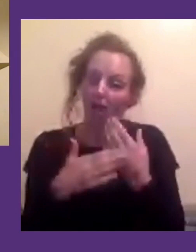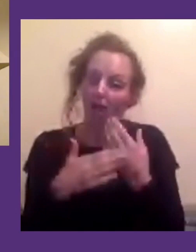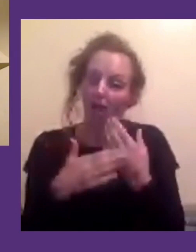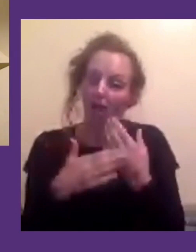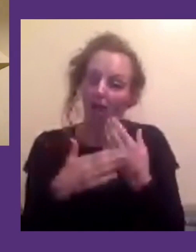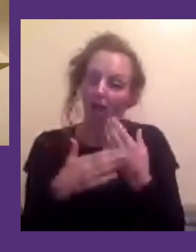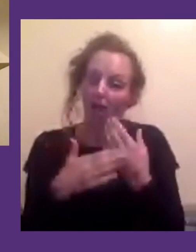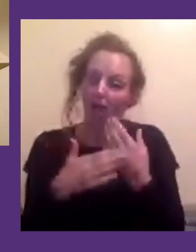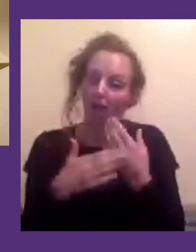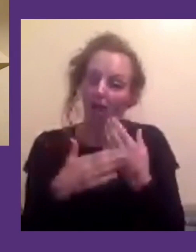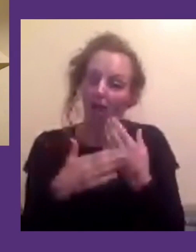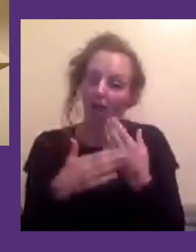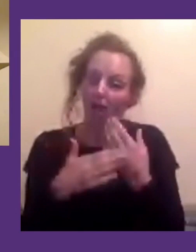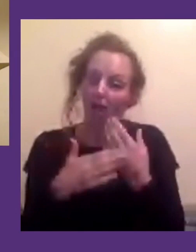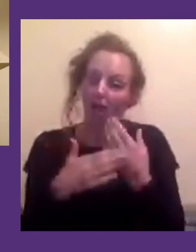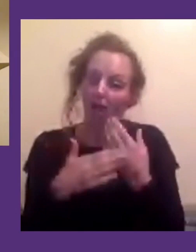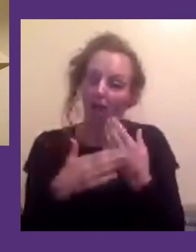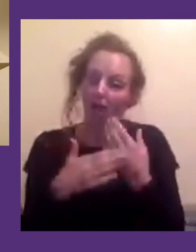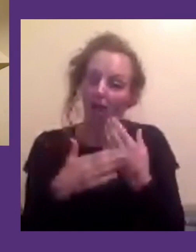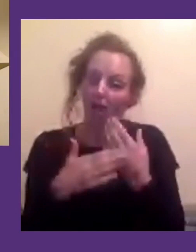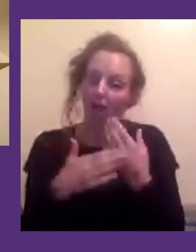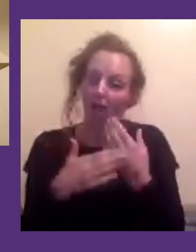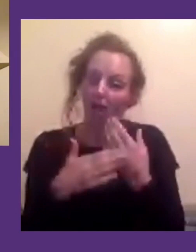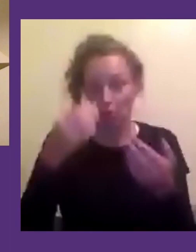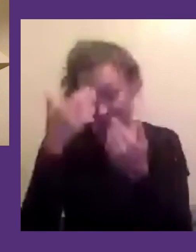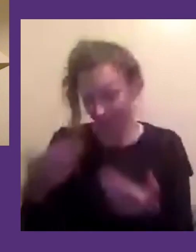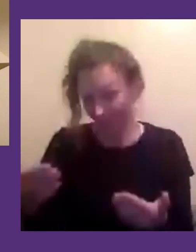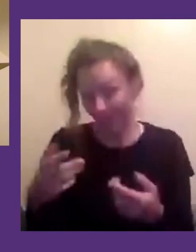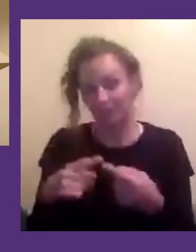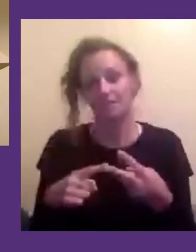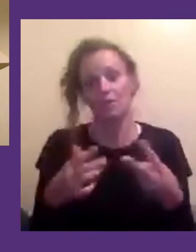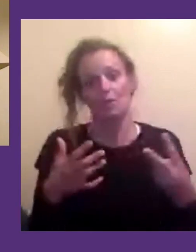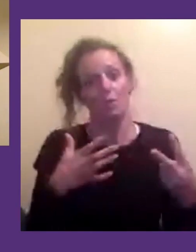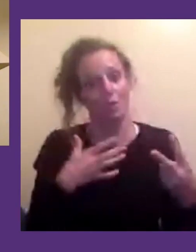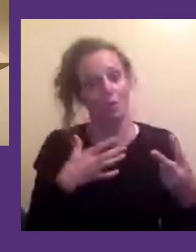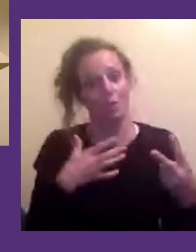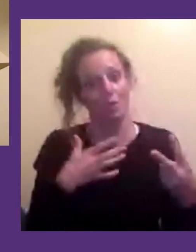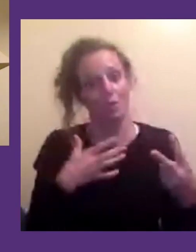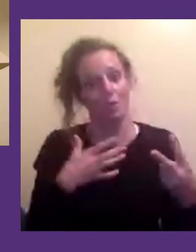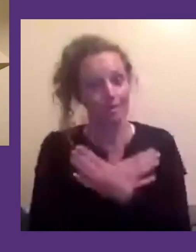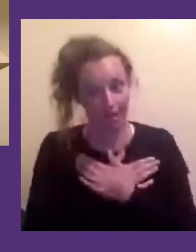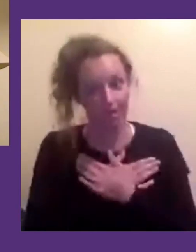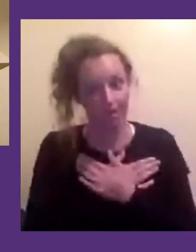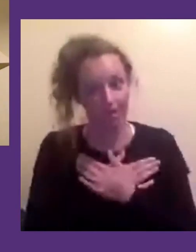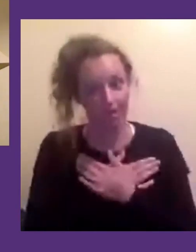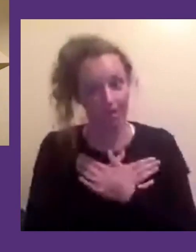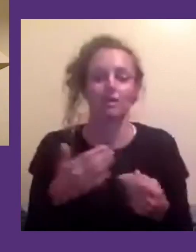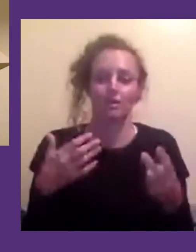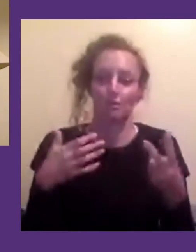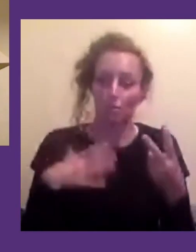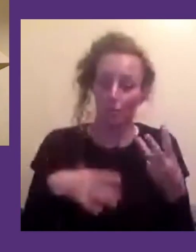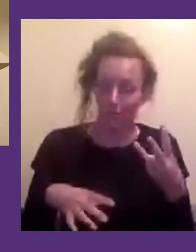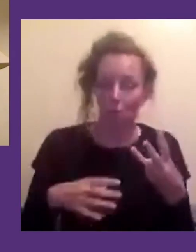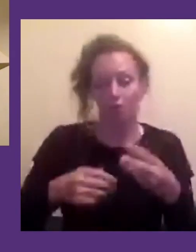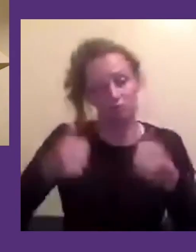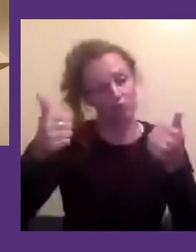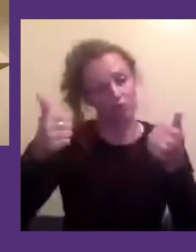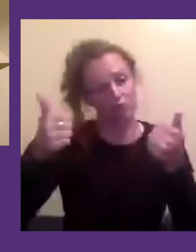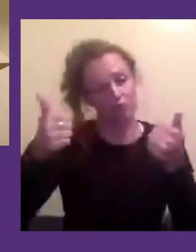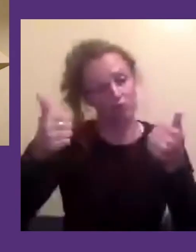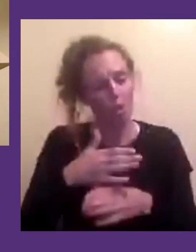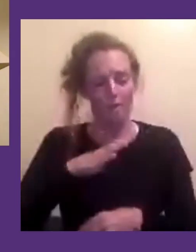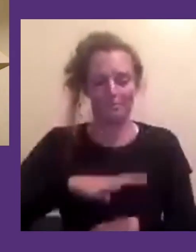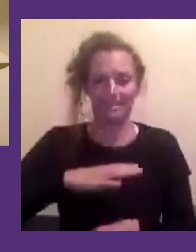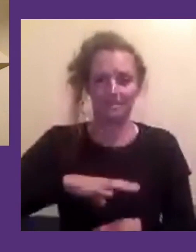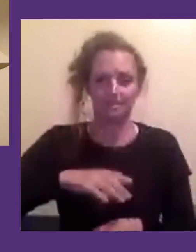loved. We want to do fulfilling work. We want to feel like members of